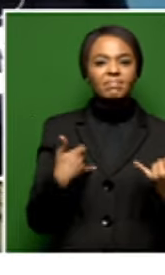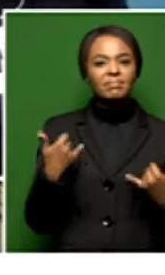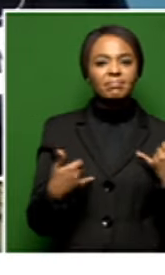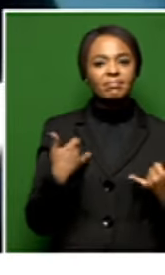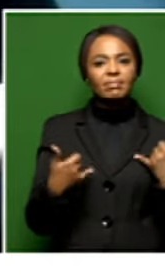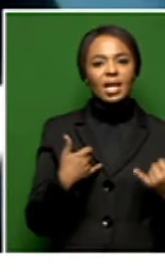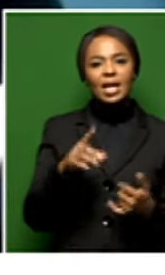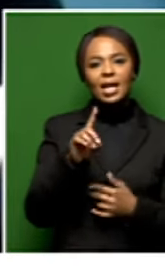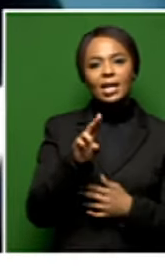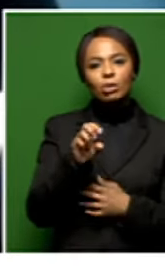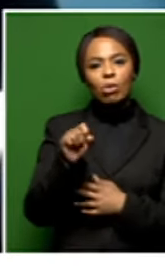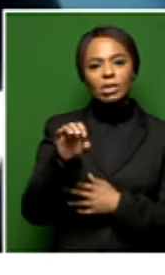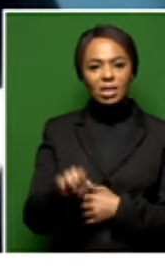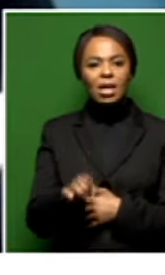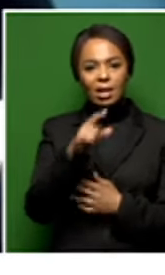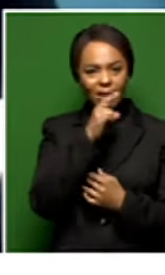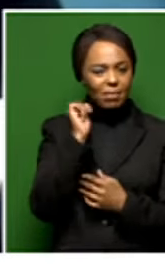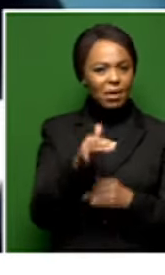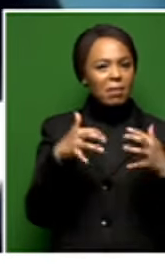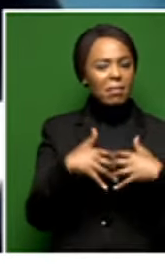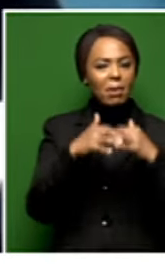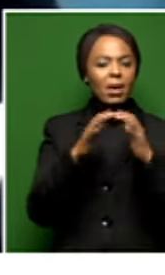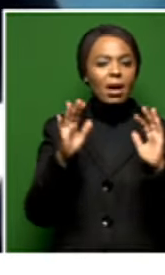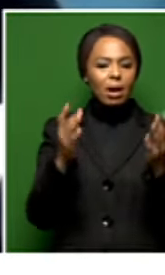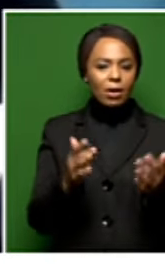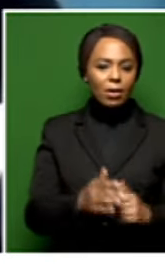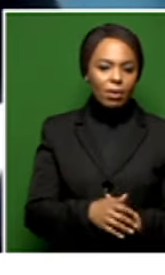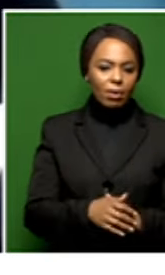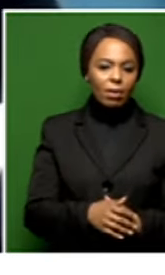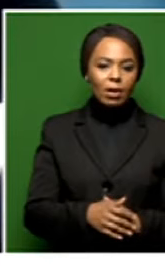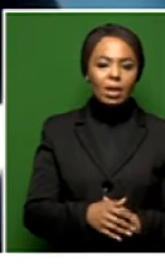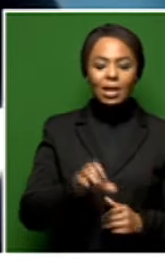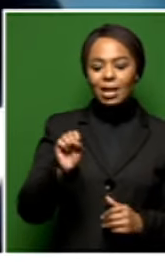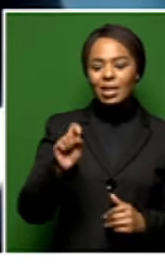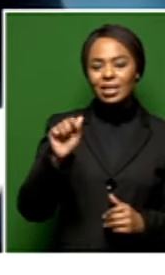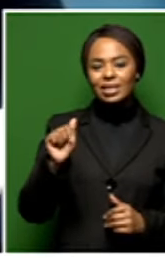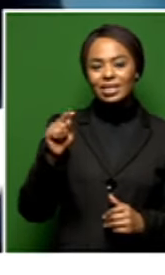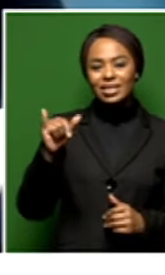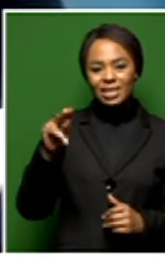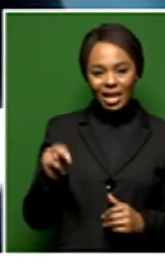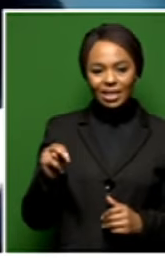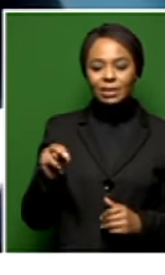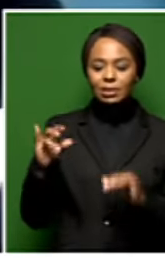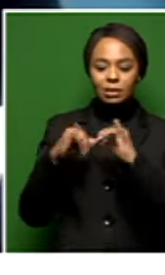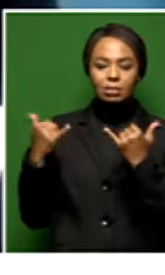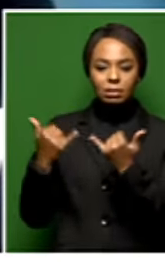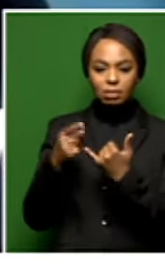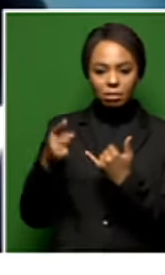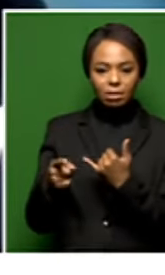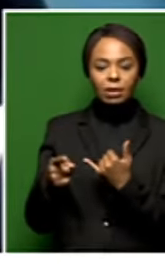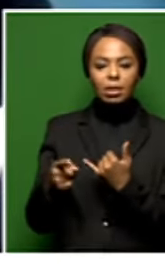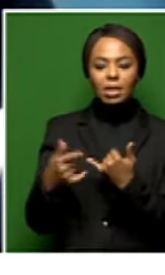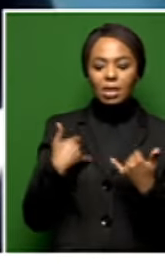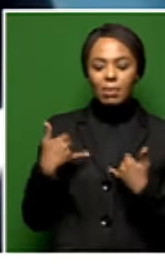Yeah, so we got approached by Steyn Entertainment, and basically they have started